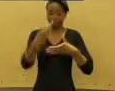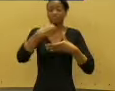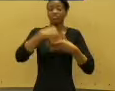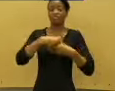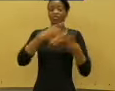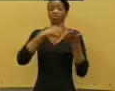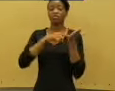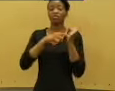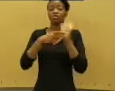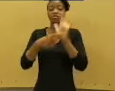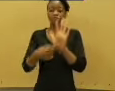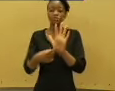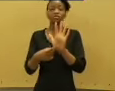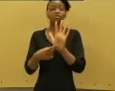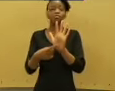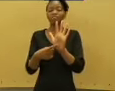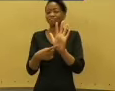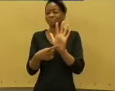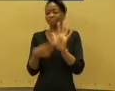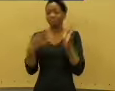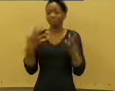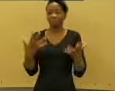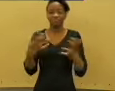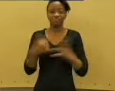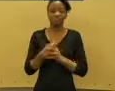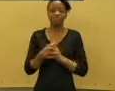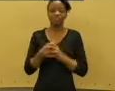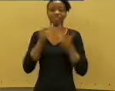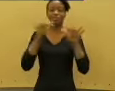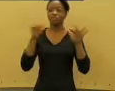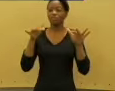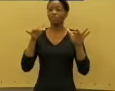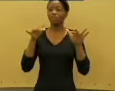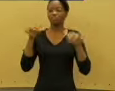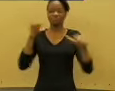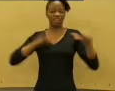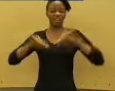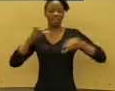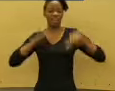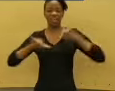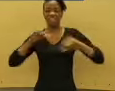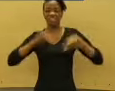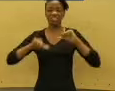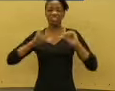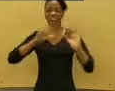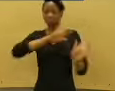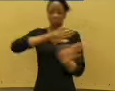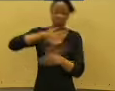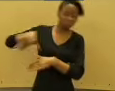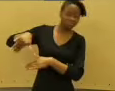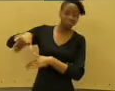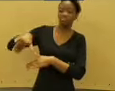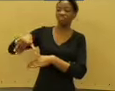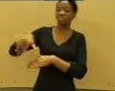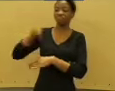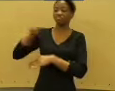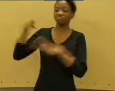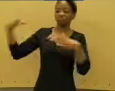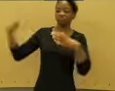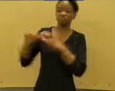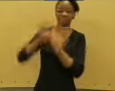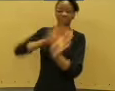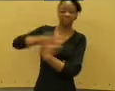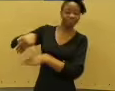that like we shouldn't minimize people's actions and just assign them to the individual themselves,